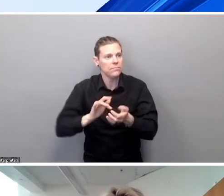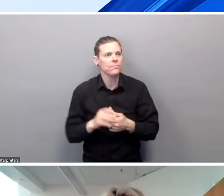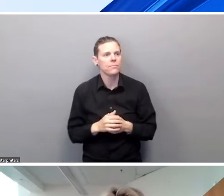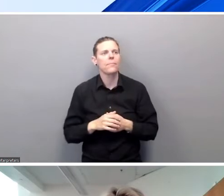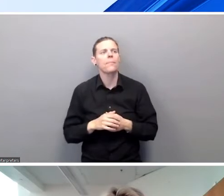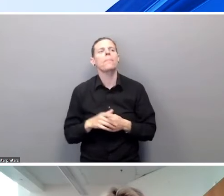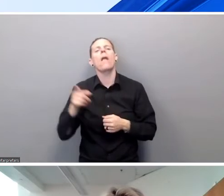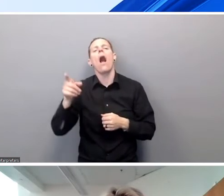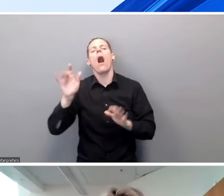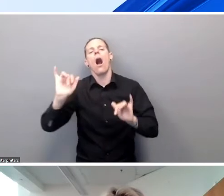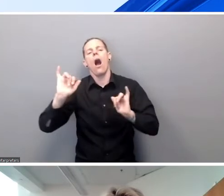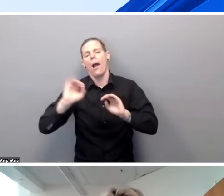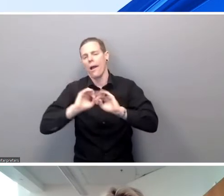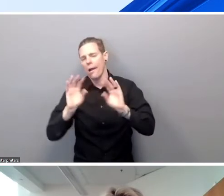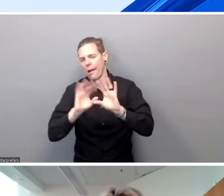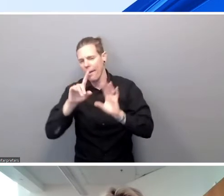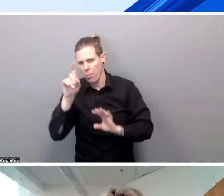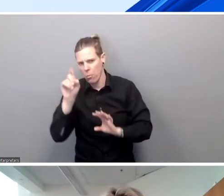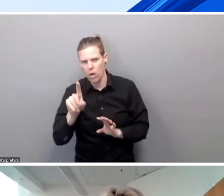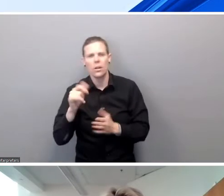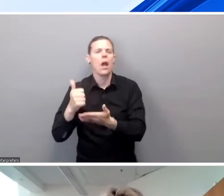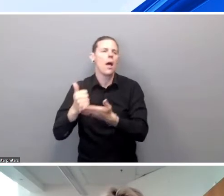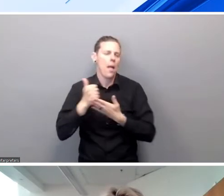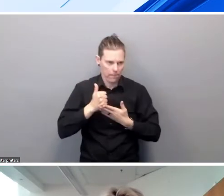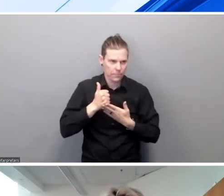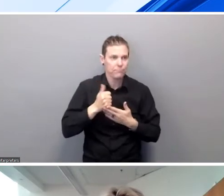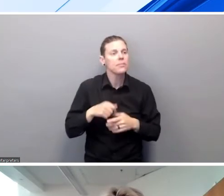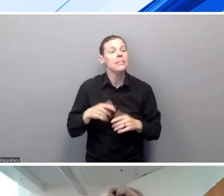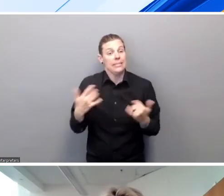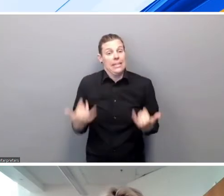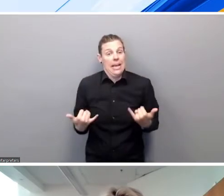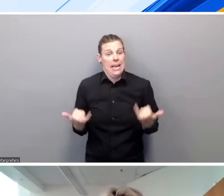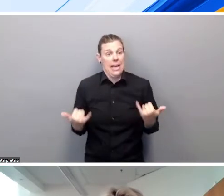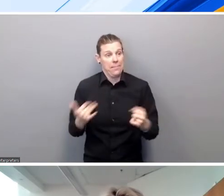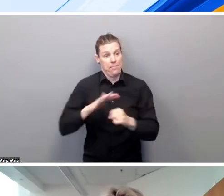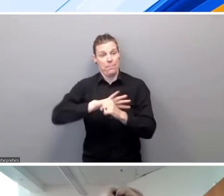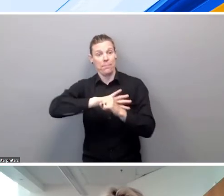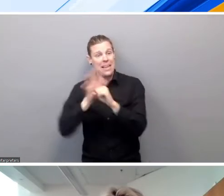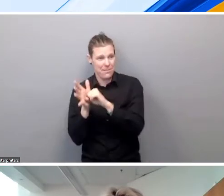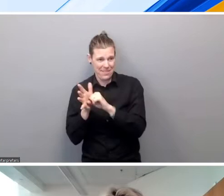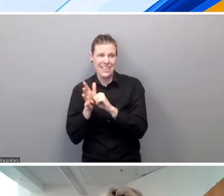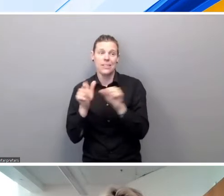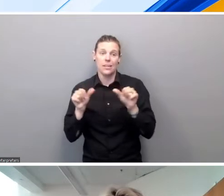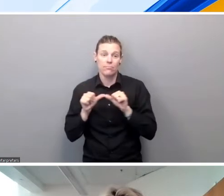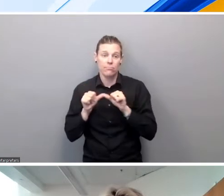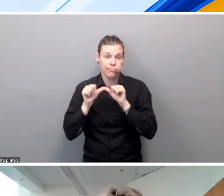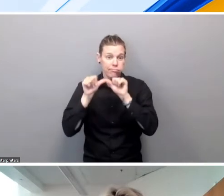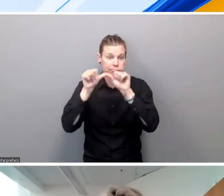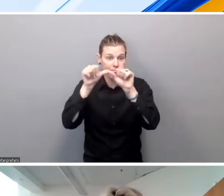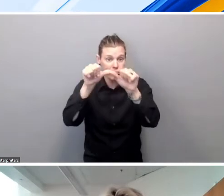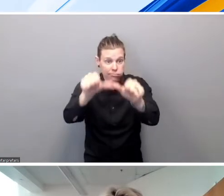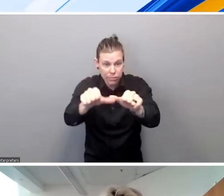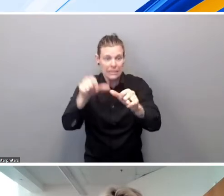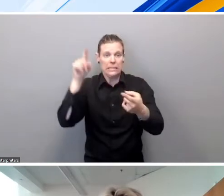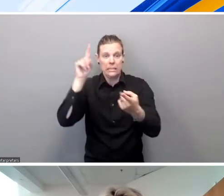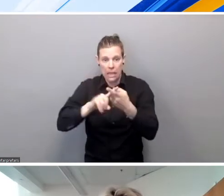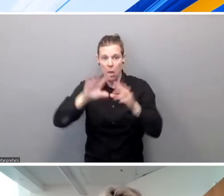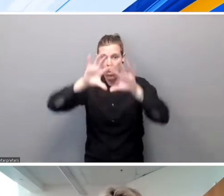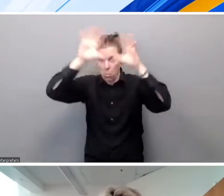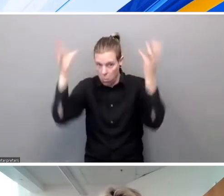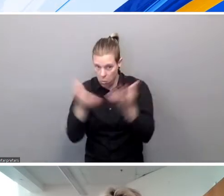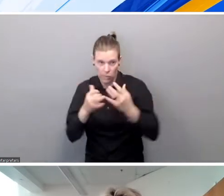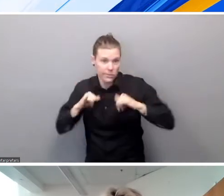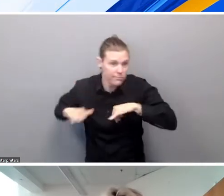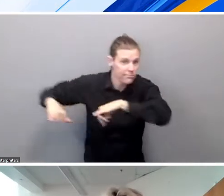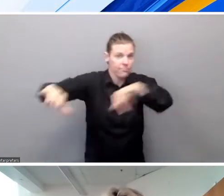no question that the pandemic is going to keep going until the world's vaccinated. So we all get that. We all know that. True, we're